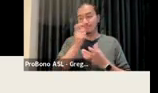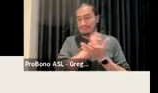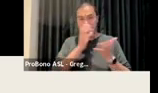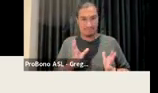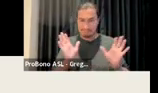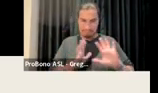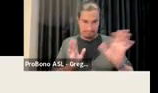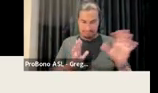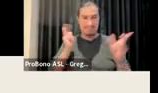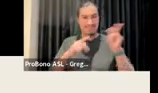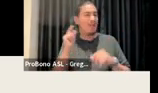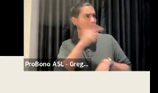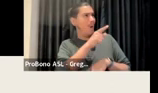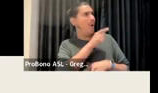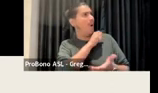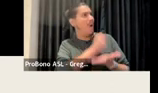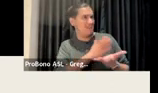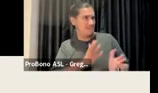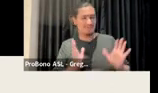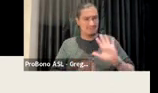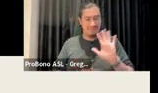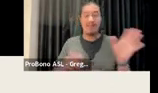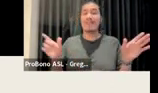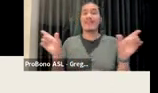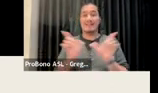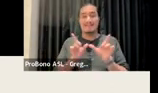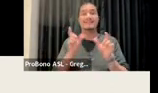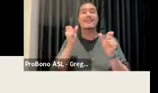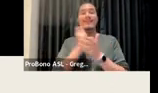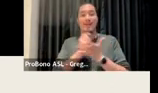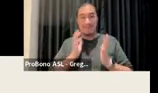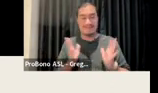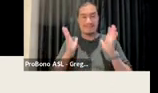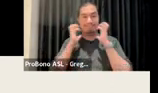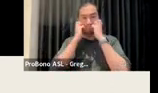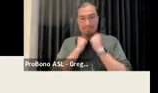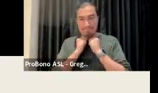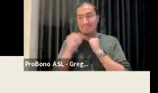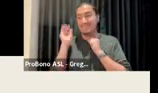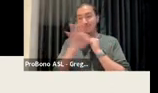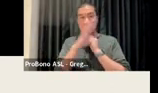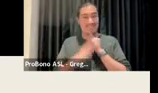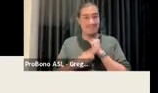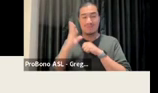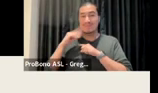I've gotten questions about this. Licensed therapists are invaluable. If you are not in therapy or you've never gone to therapy, I highly recommend it. I